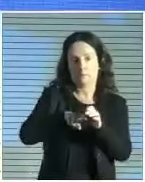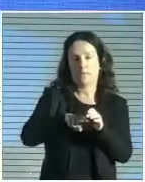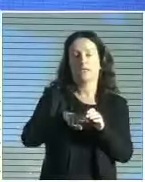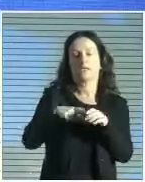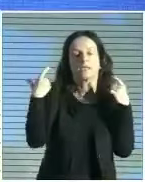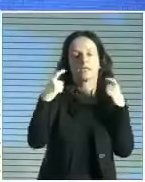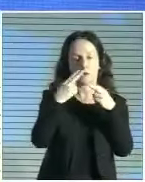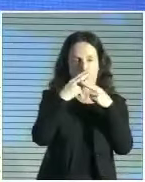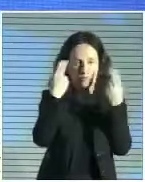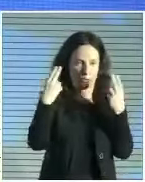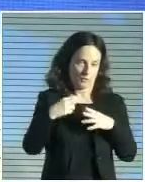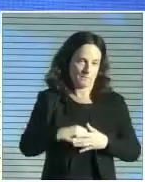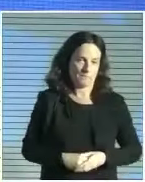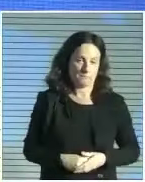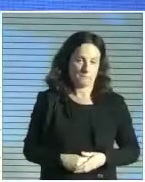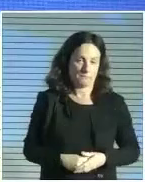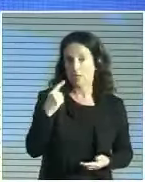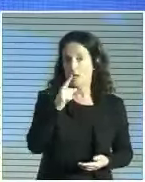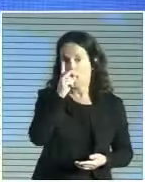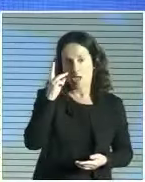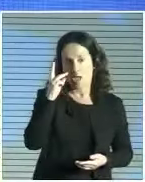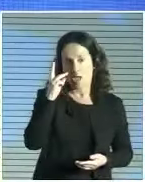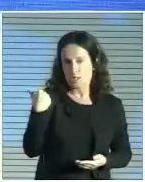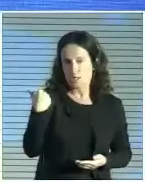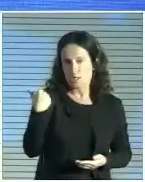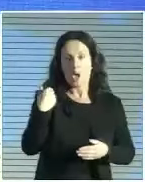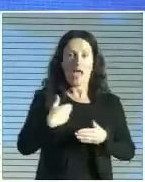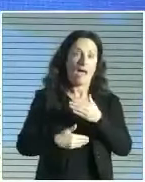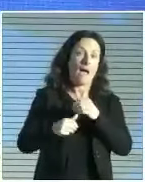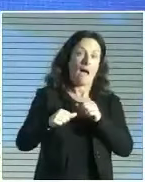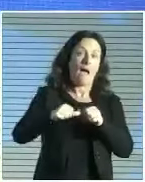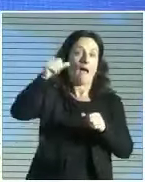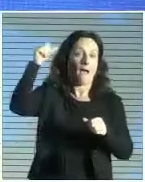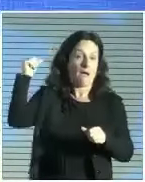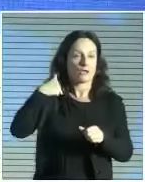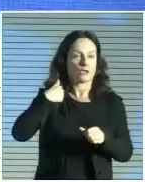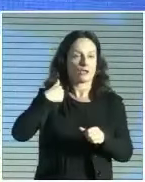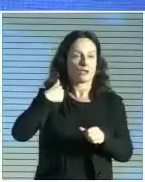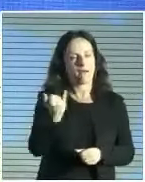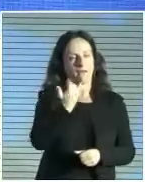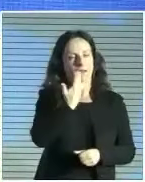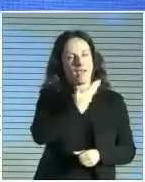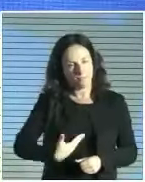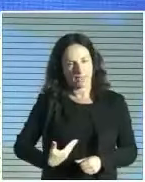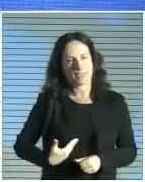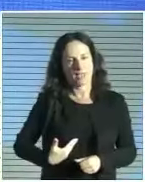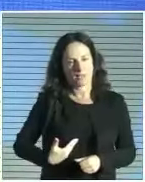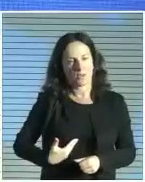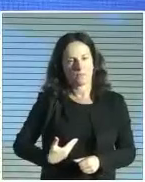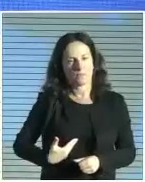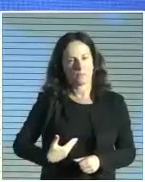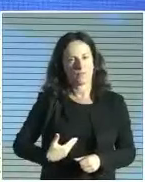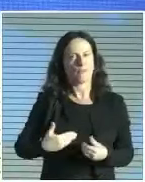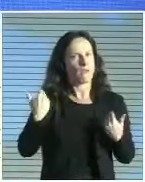years ago. I was an entrepreneur, and of course, sustainability had been there, but